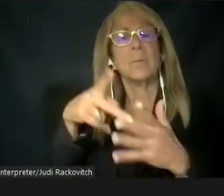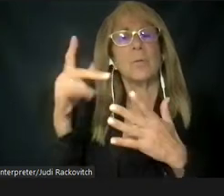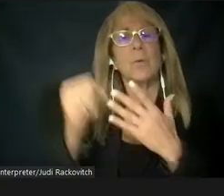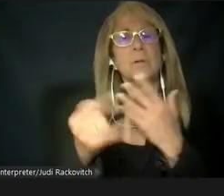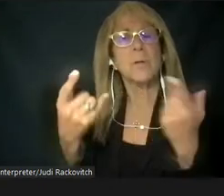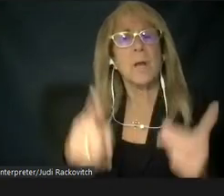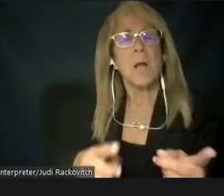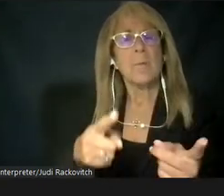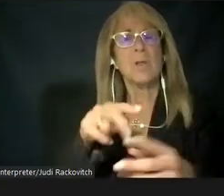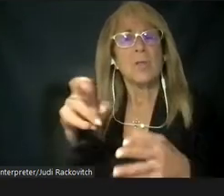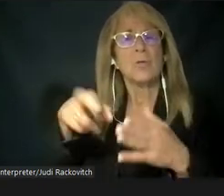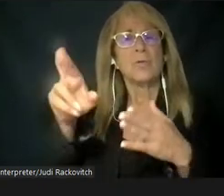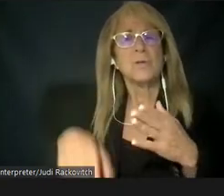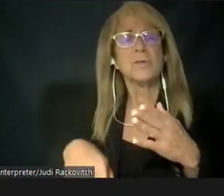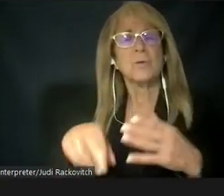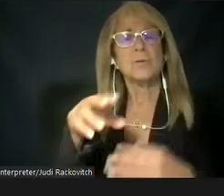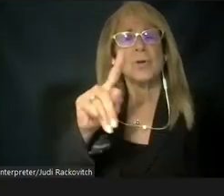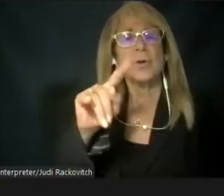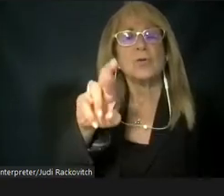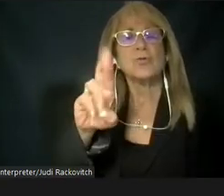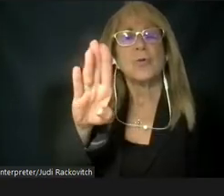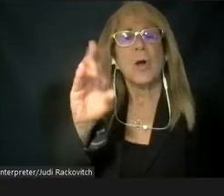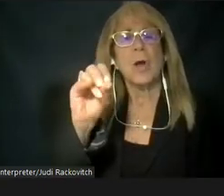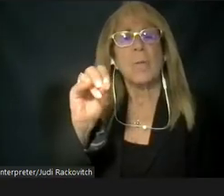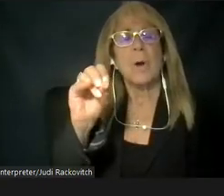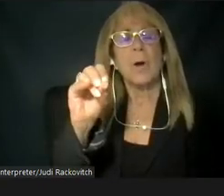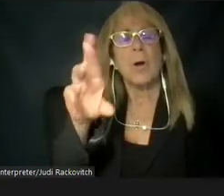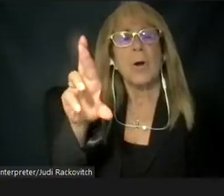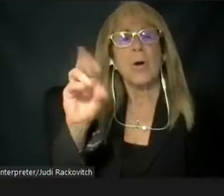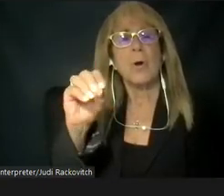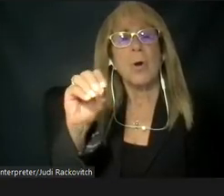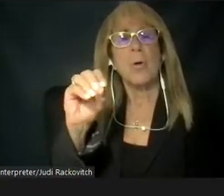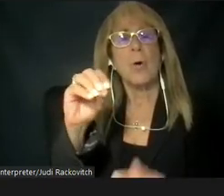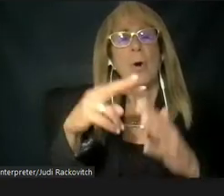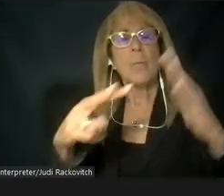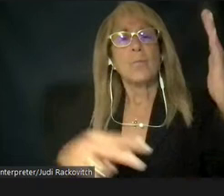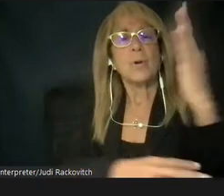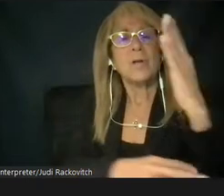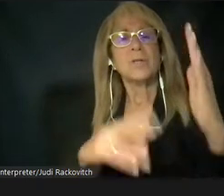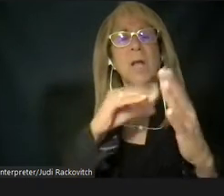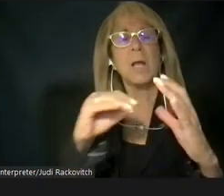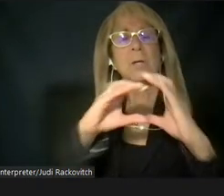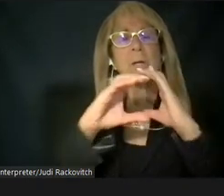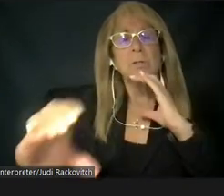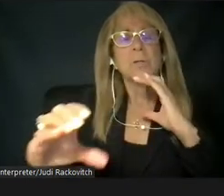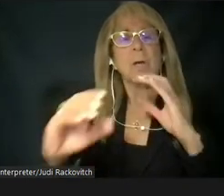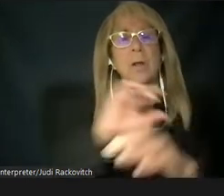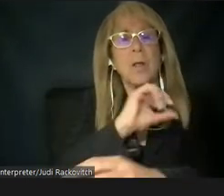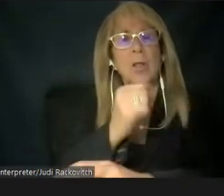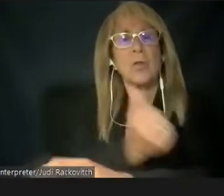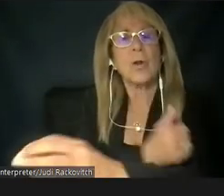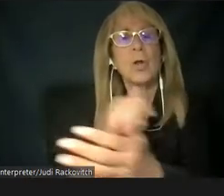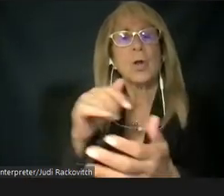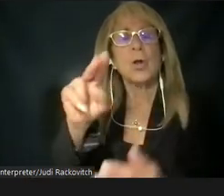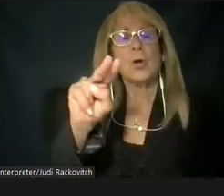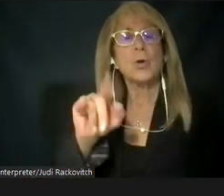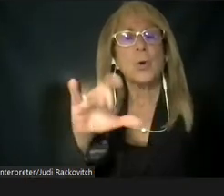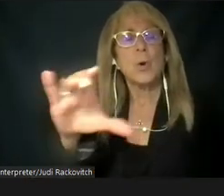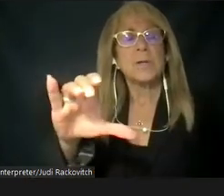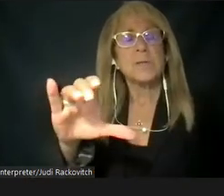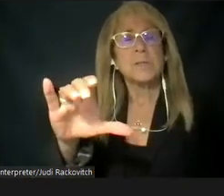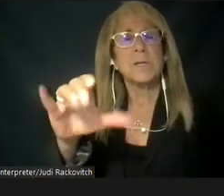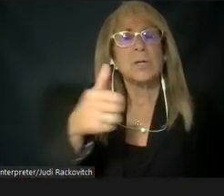Triborough Bridge and Tunnel Authority, the New York State Department of Transportation, and the New York City Department of Transportation are serving as project sponsors.